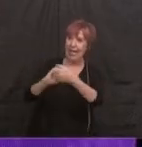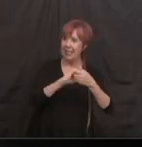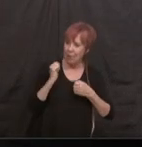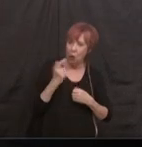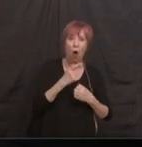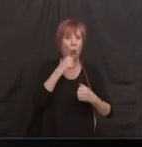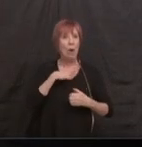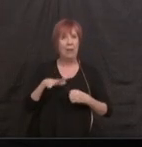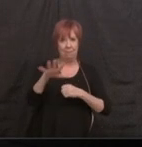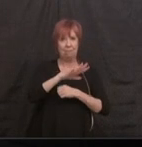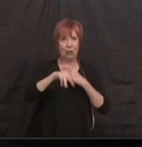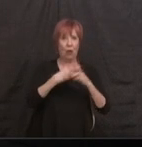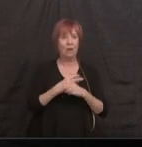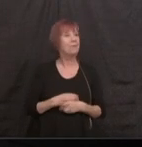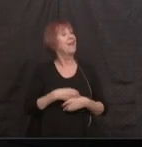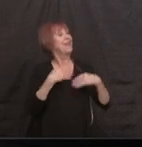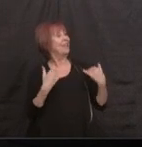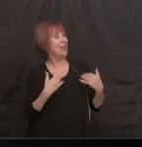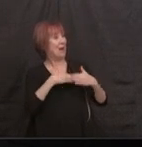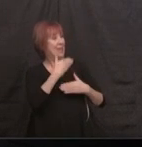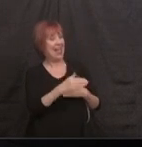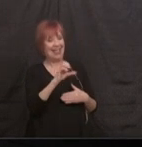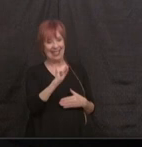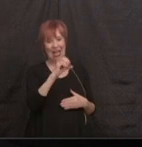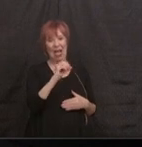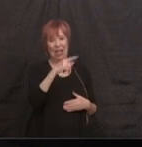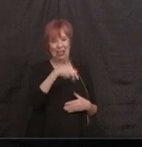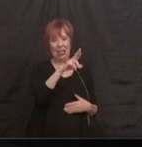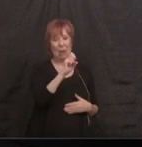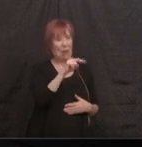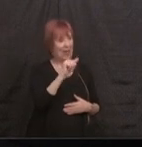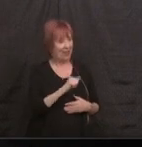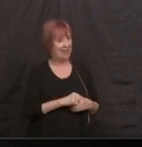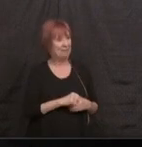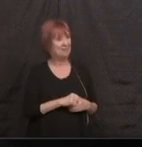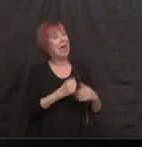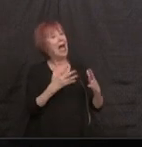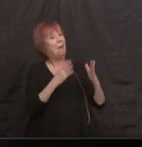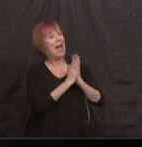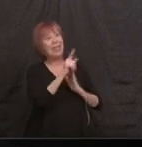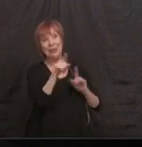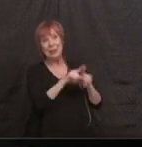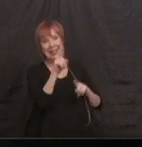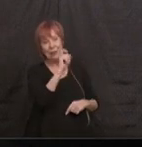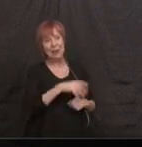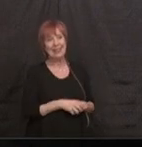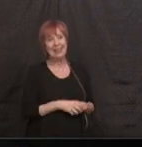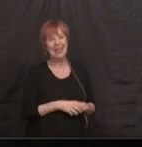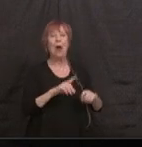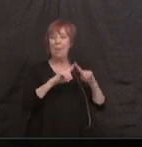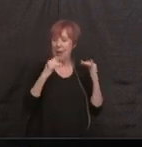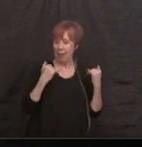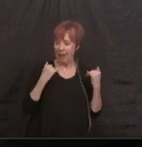so much. So, Superna, you're next. So I want to actually ask you the same question. And I want to